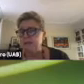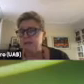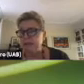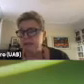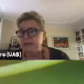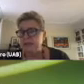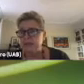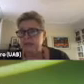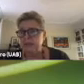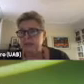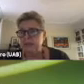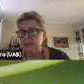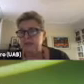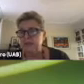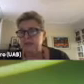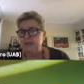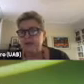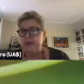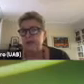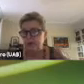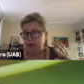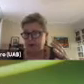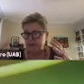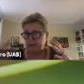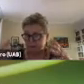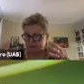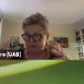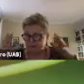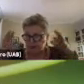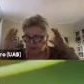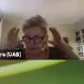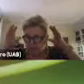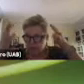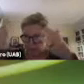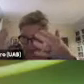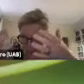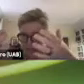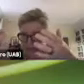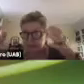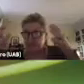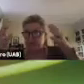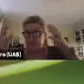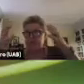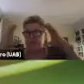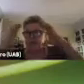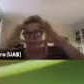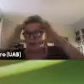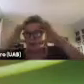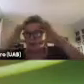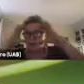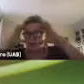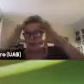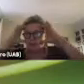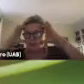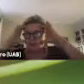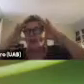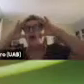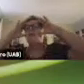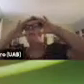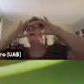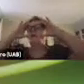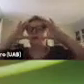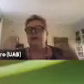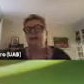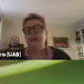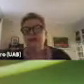the subtitles that would come up. But of course, you have to understand that you have to go inside the 360 with head-mounted displays.